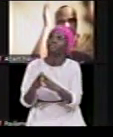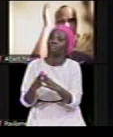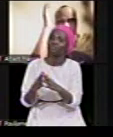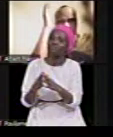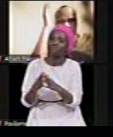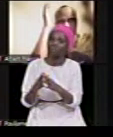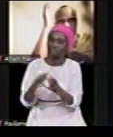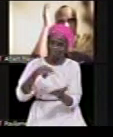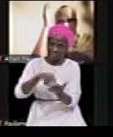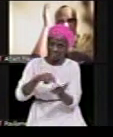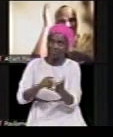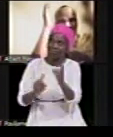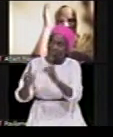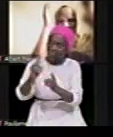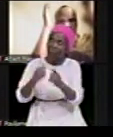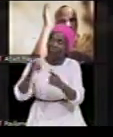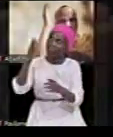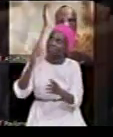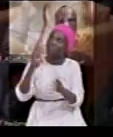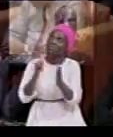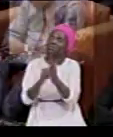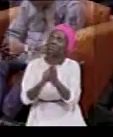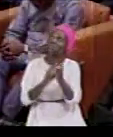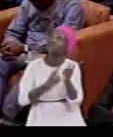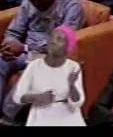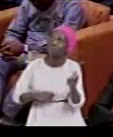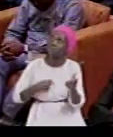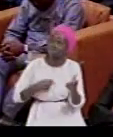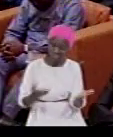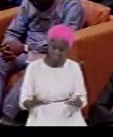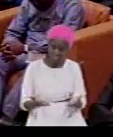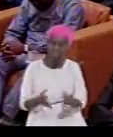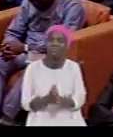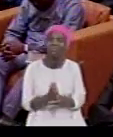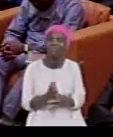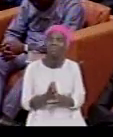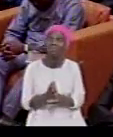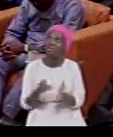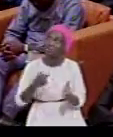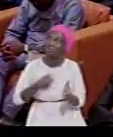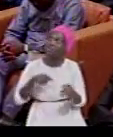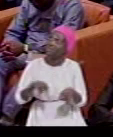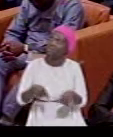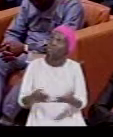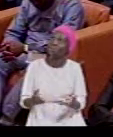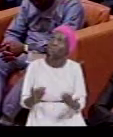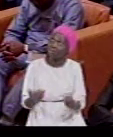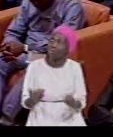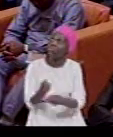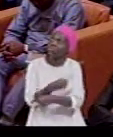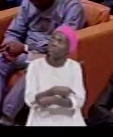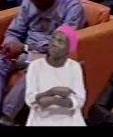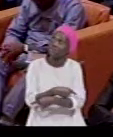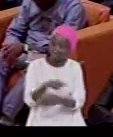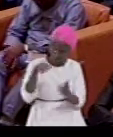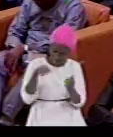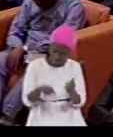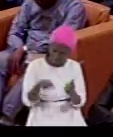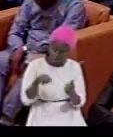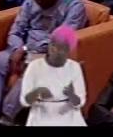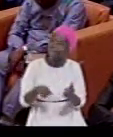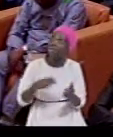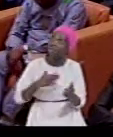You can stand up. You can stand up and say, Lord, here am I. This day is going to be the day of